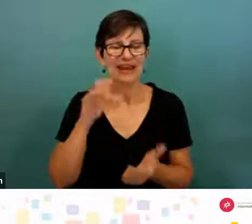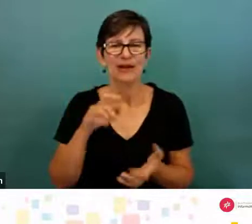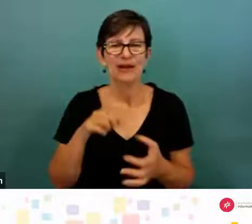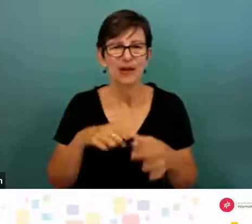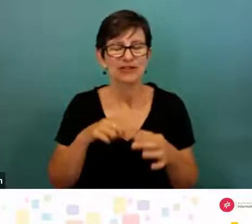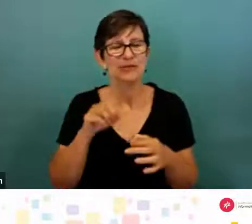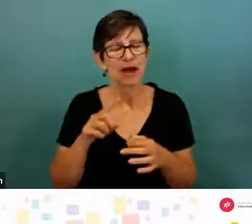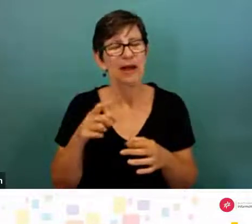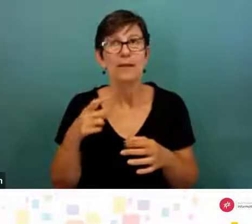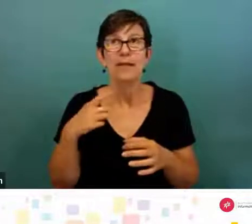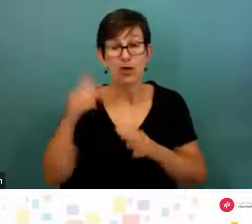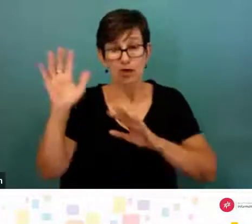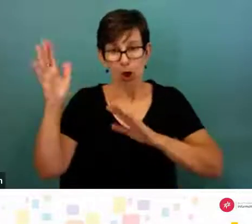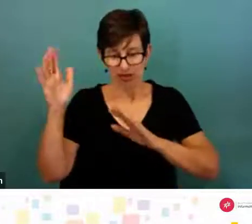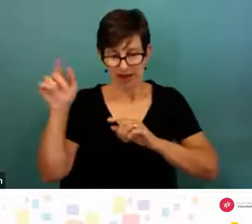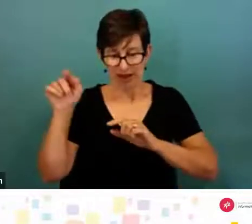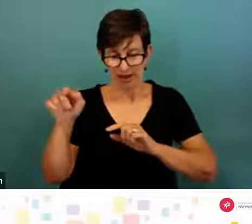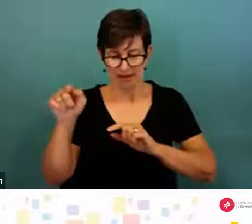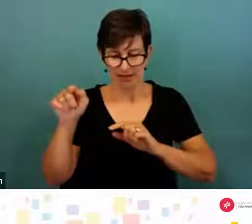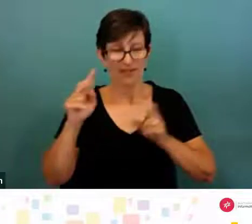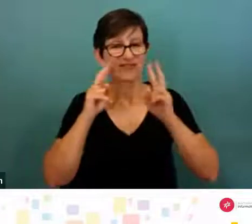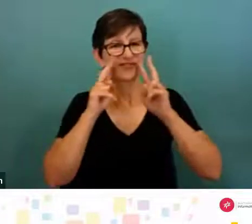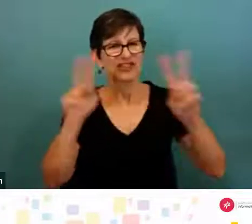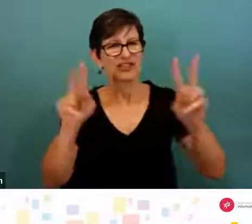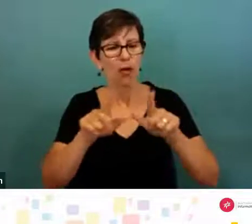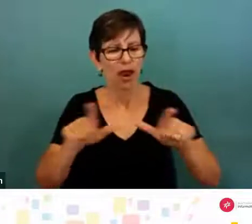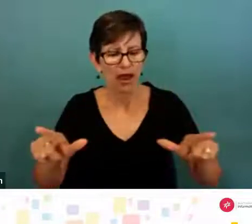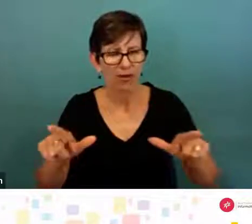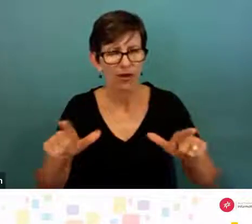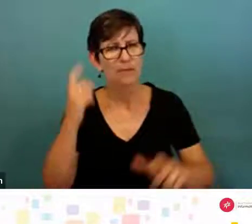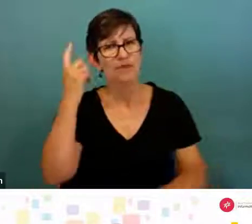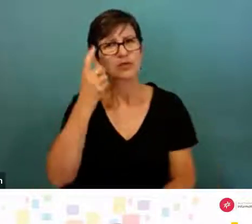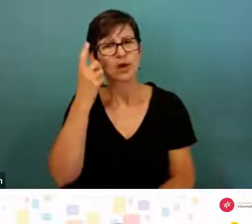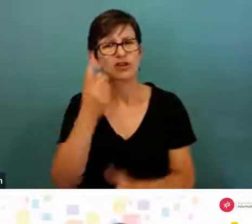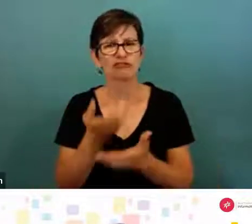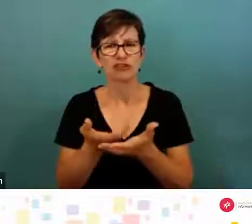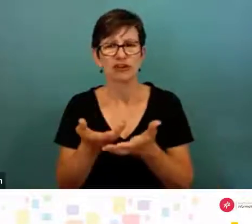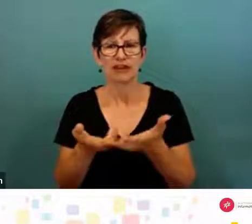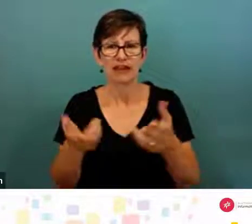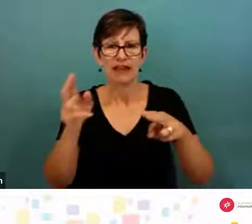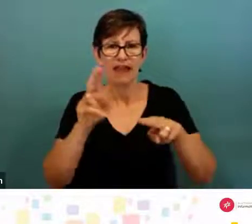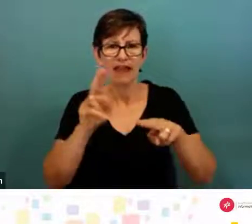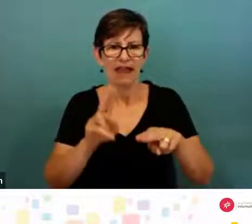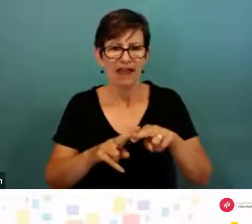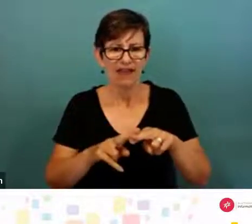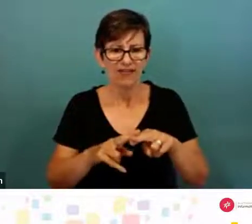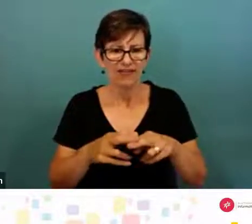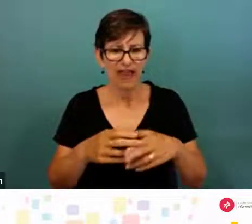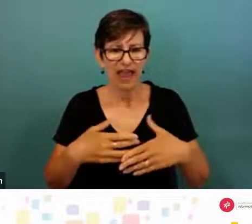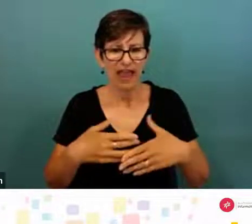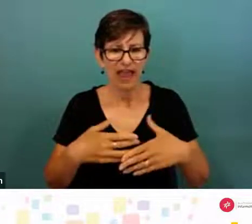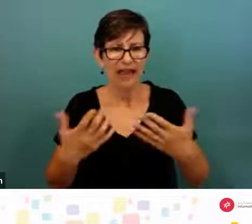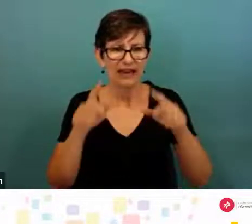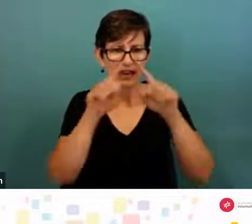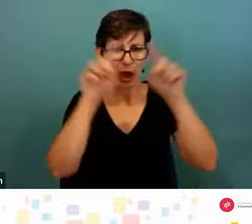because Auslan is a visual language. I was wondering if there have been any picture books or stories that are